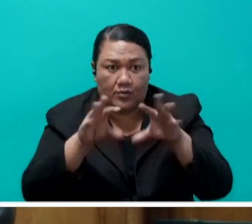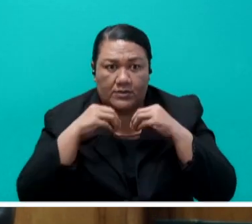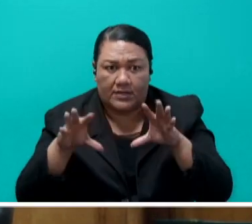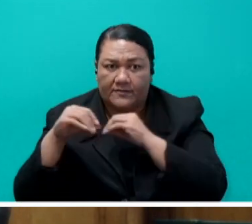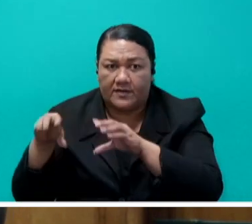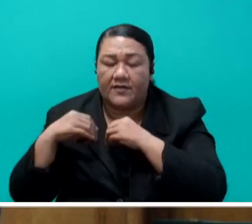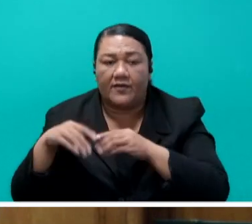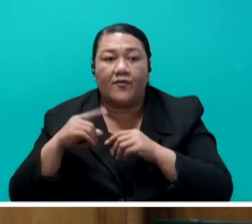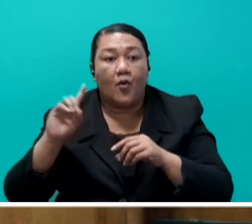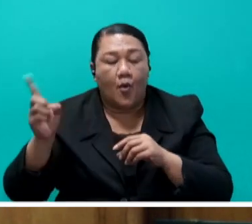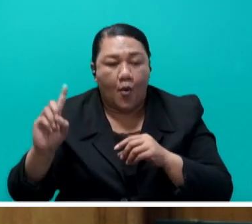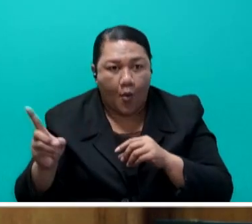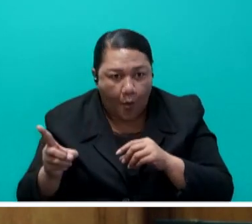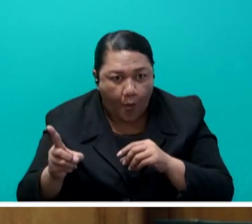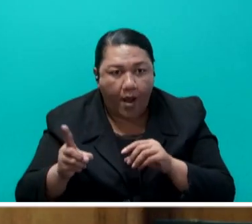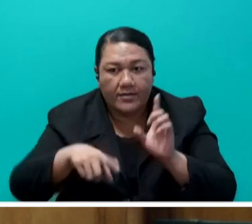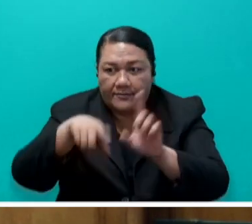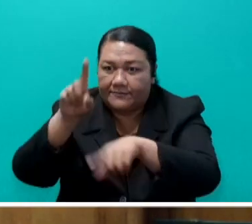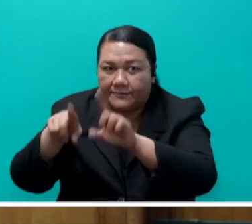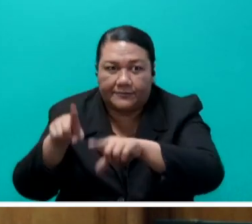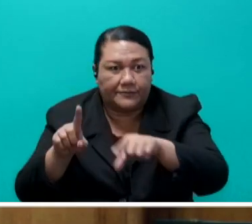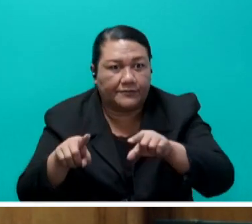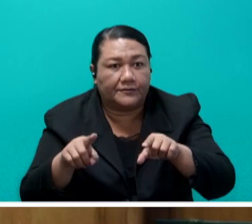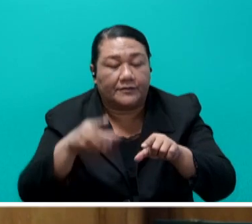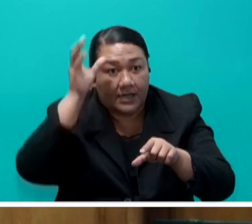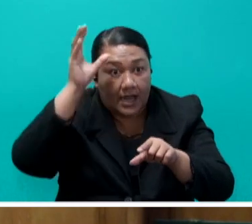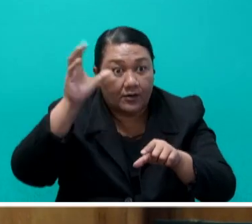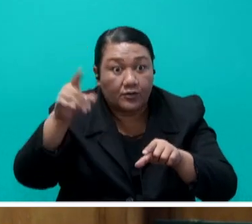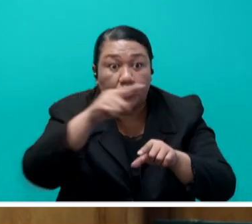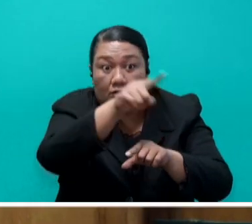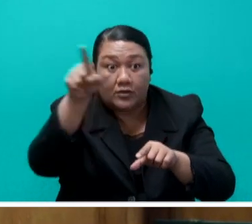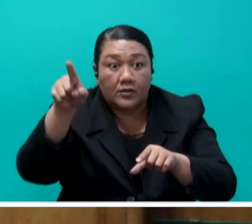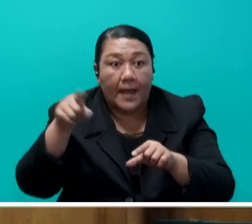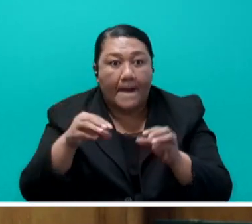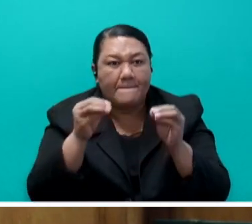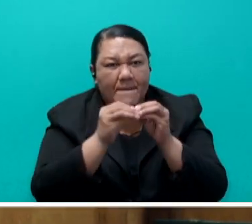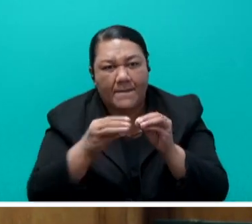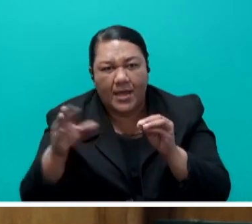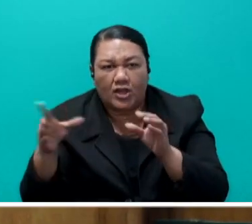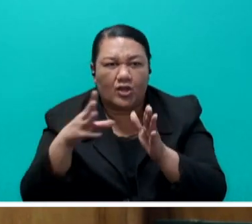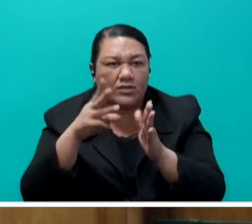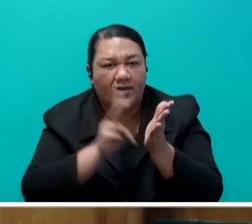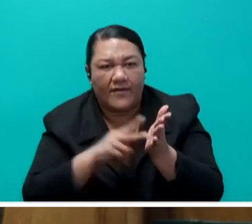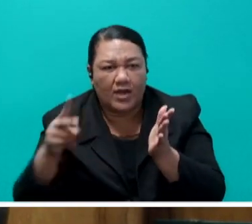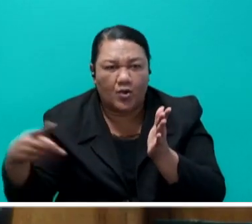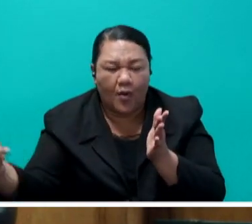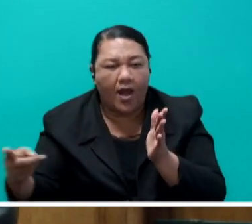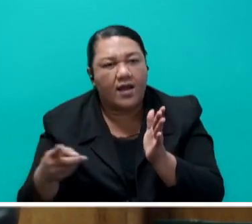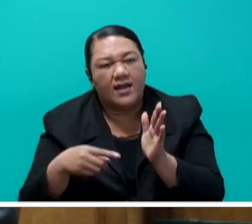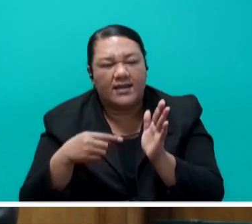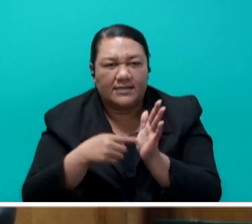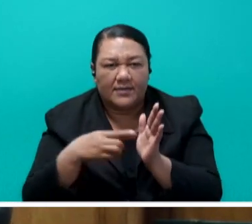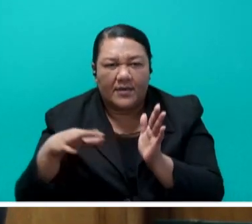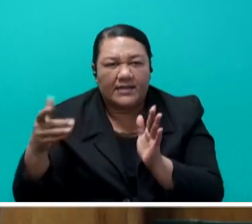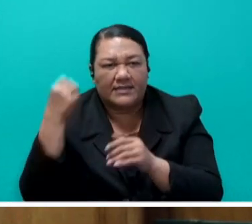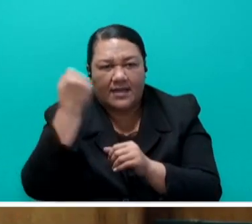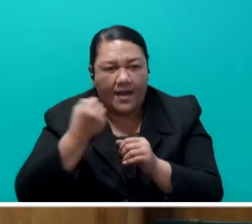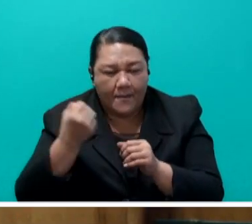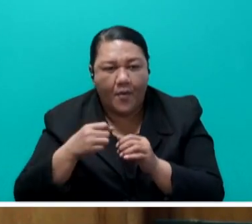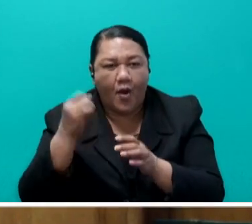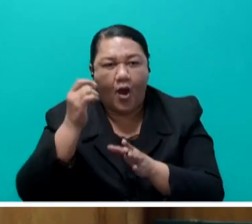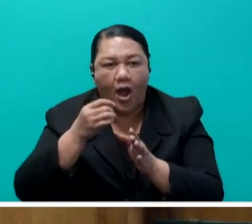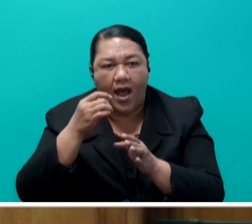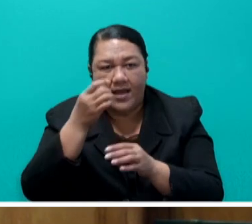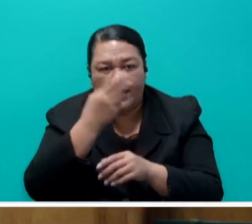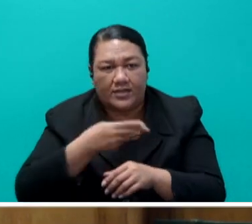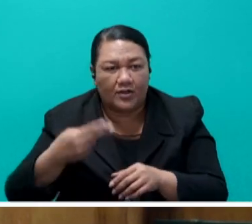and commendations from numerous WTO countries such as Barbados, Vanuatu, Ecuador, Timor-Leste, Samoa, Indonesia,